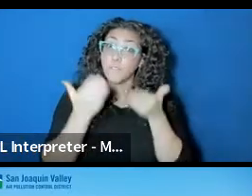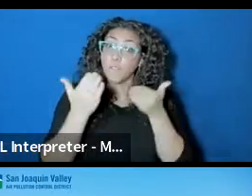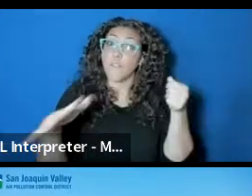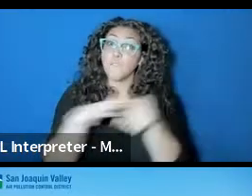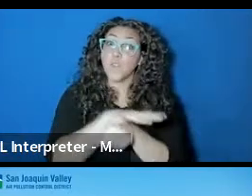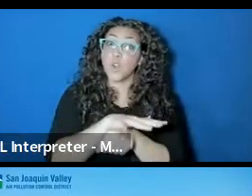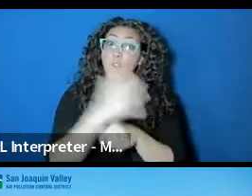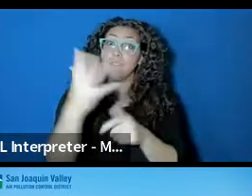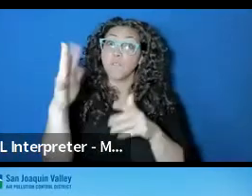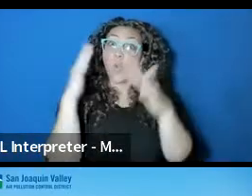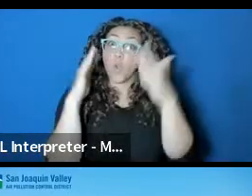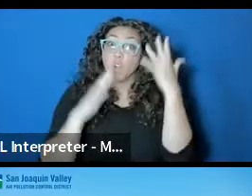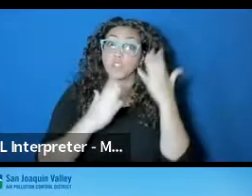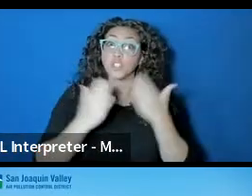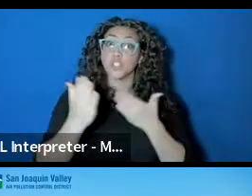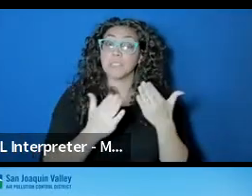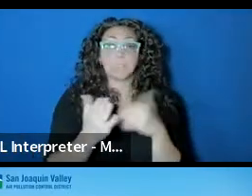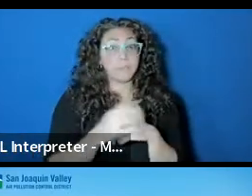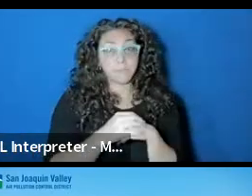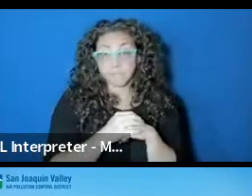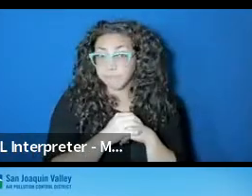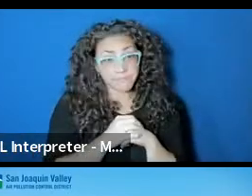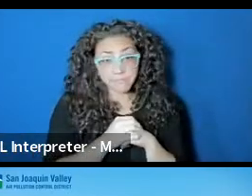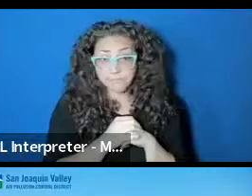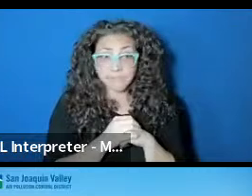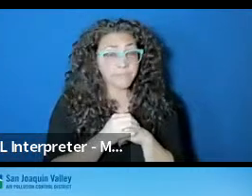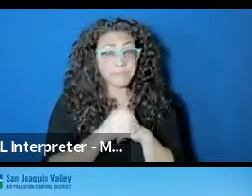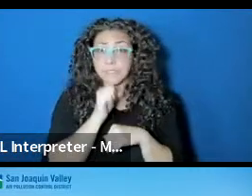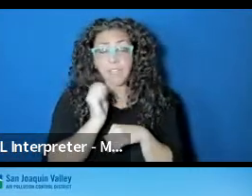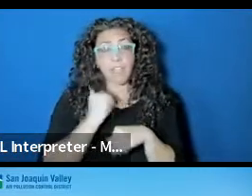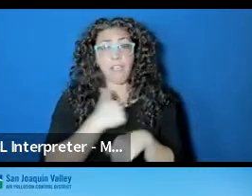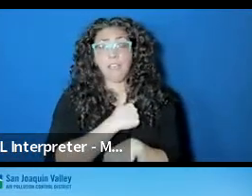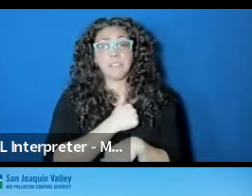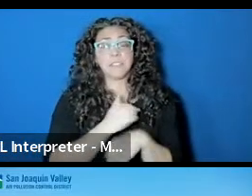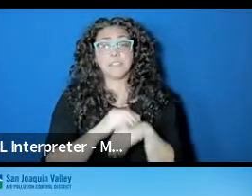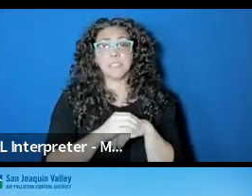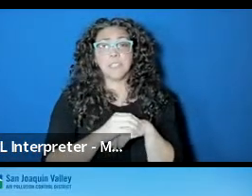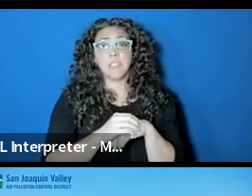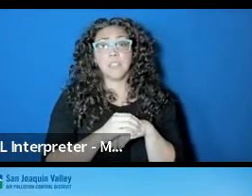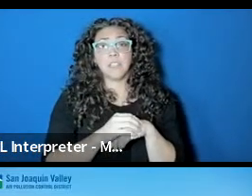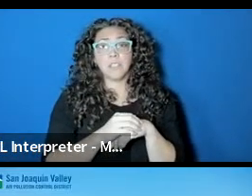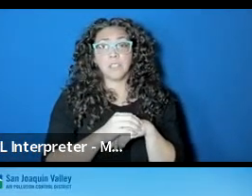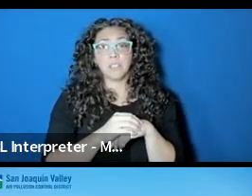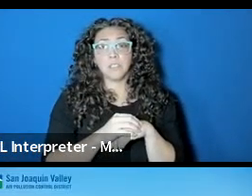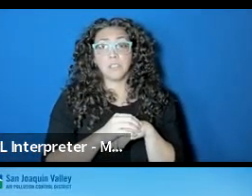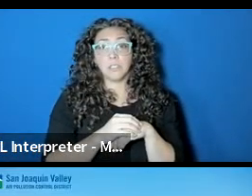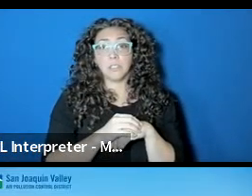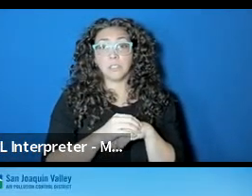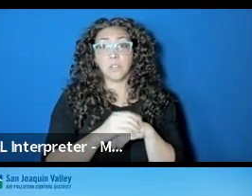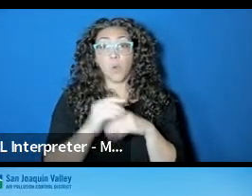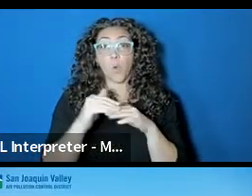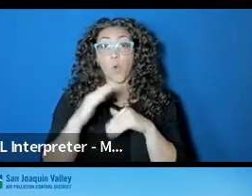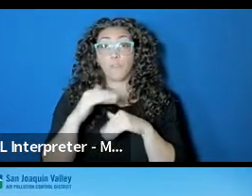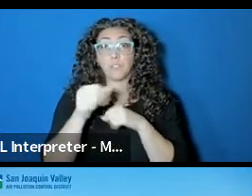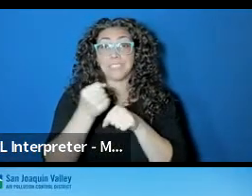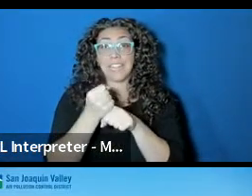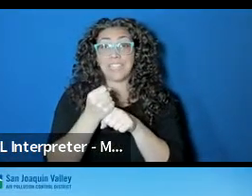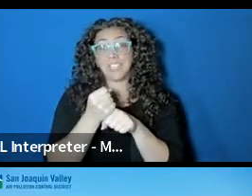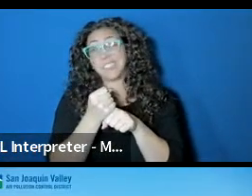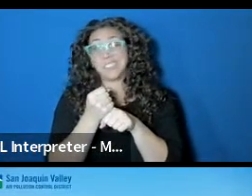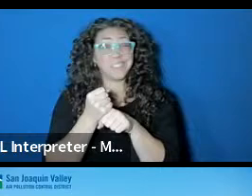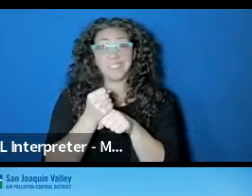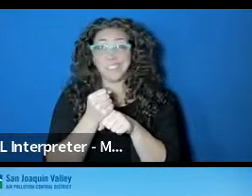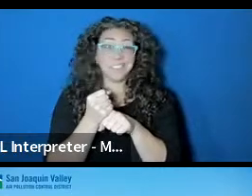forestry services, but we don't actually work with trees that are over 10 years. They are usually a lot